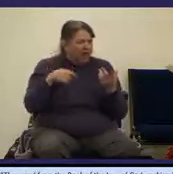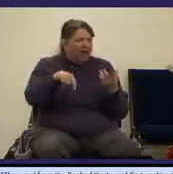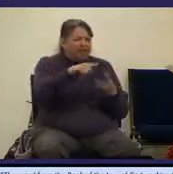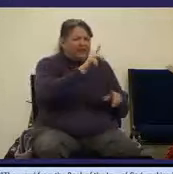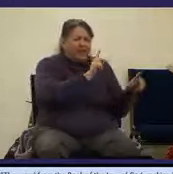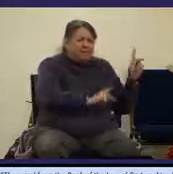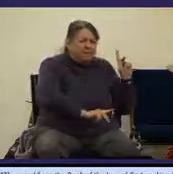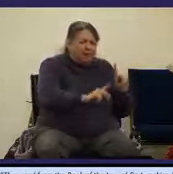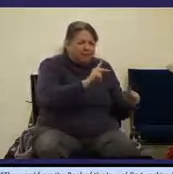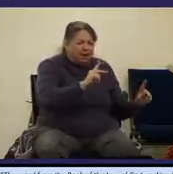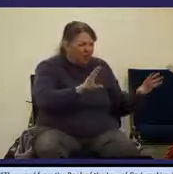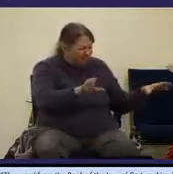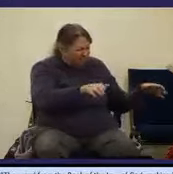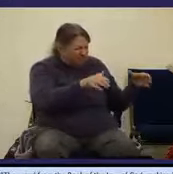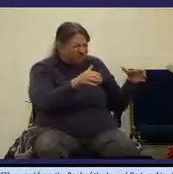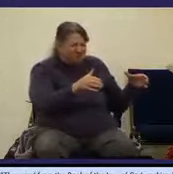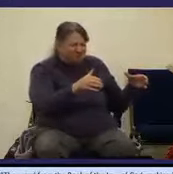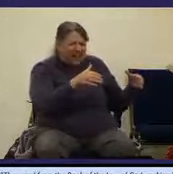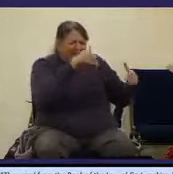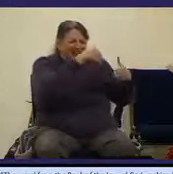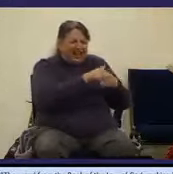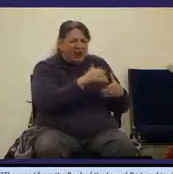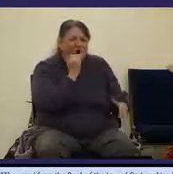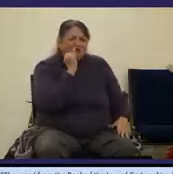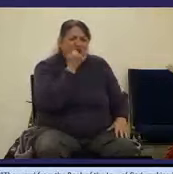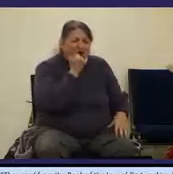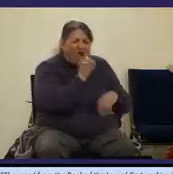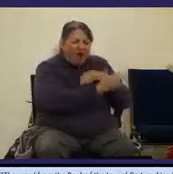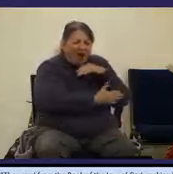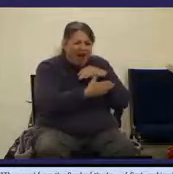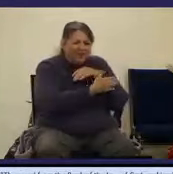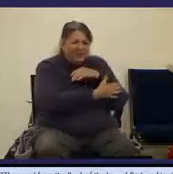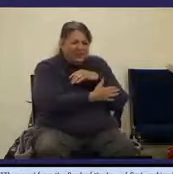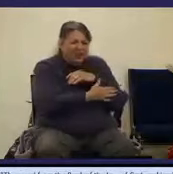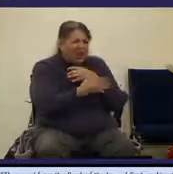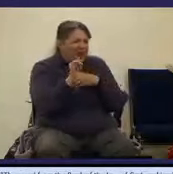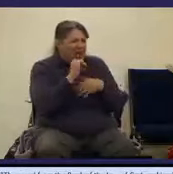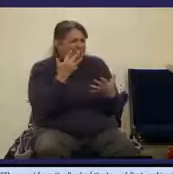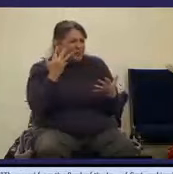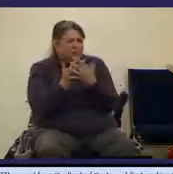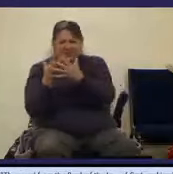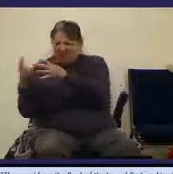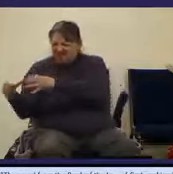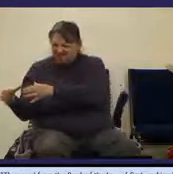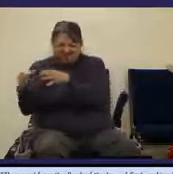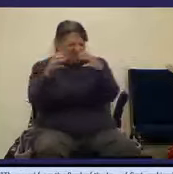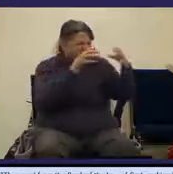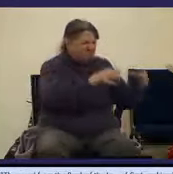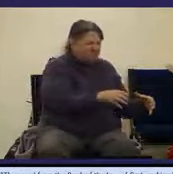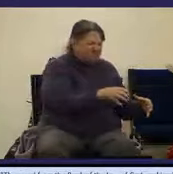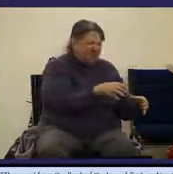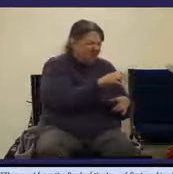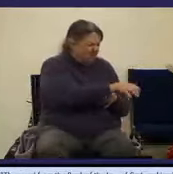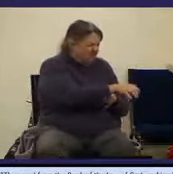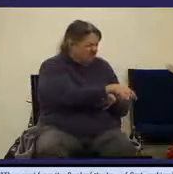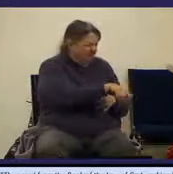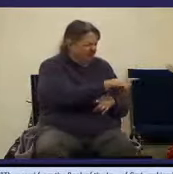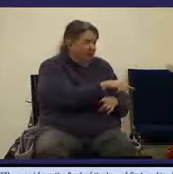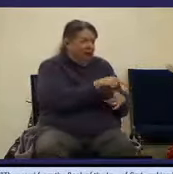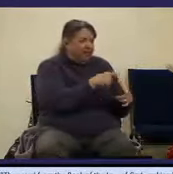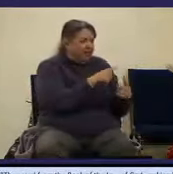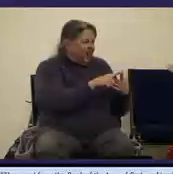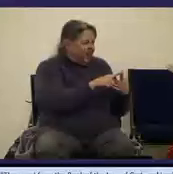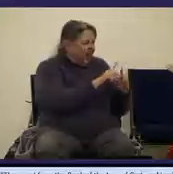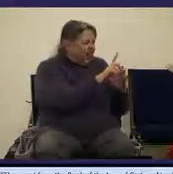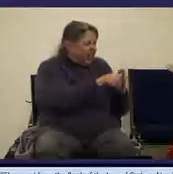They were hurt because as the word of God was being read, they realized how much they had sinned against God.